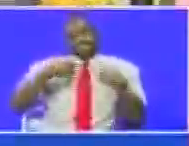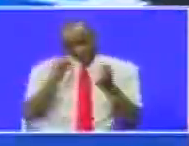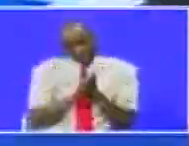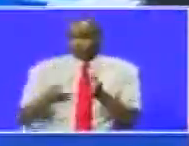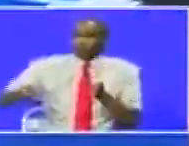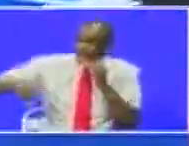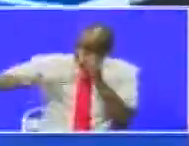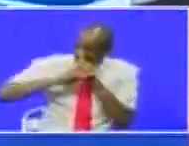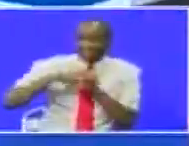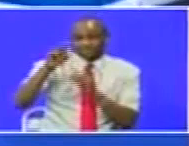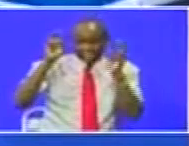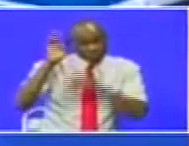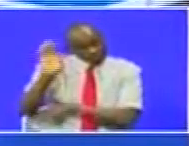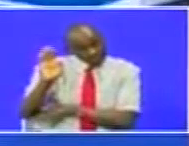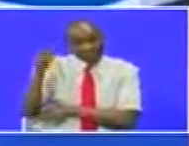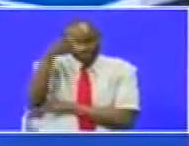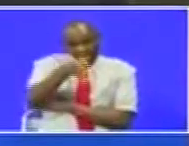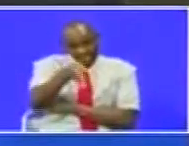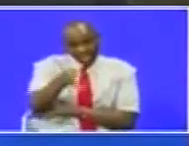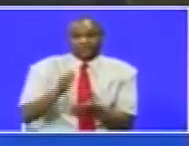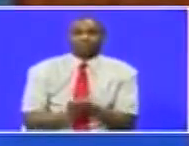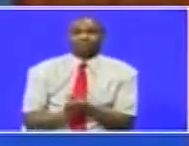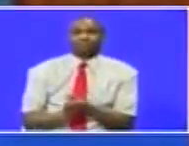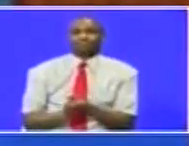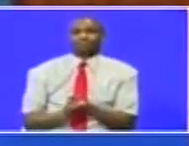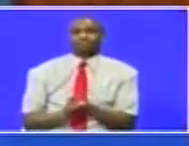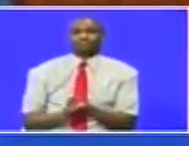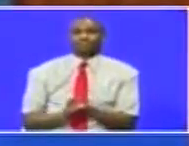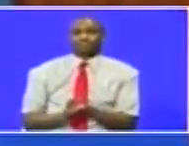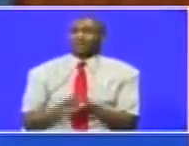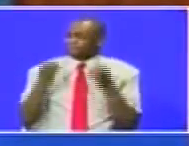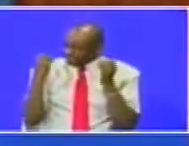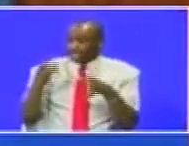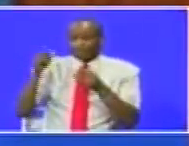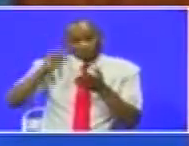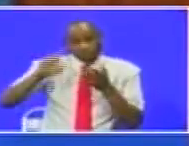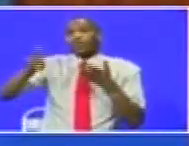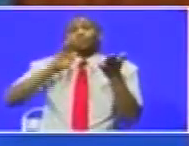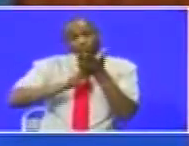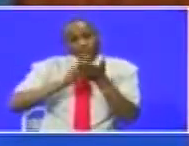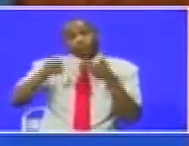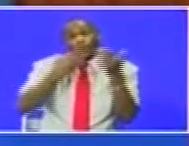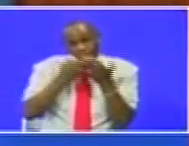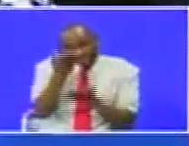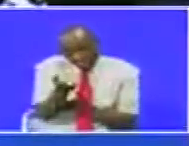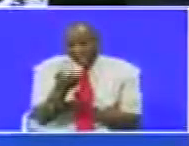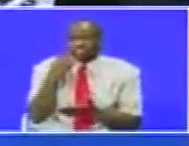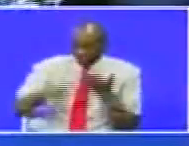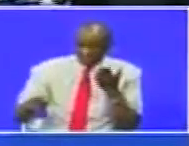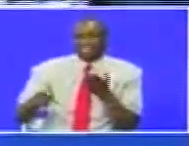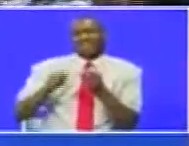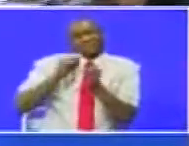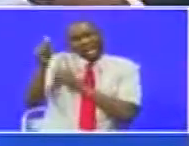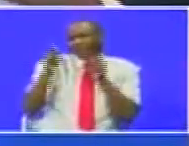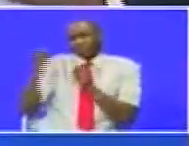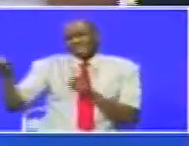adding their referendum issues to the Boresha Katiba draft. That quite a number of what we are proposing are not really far from Okoa